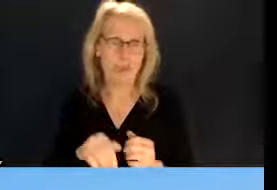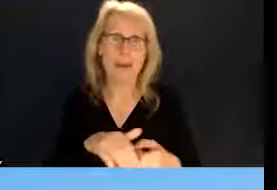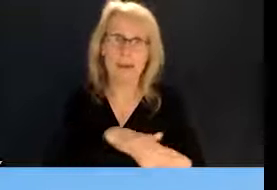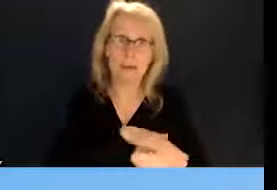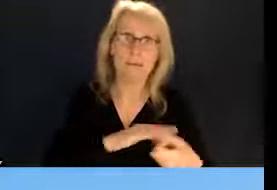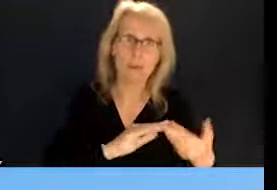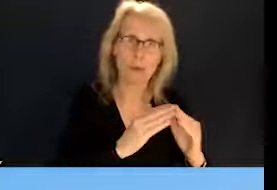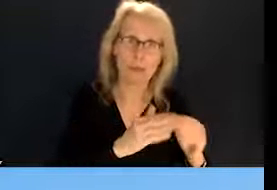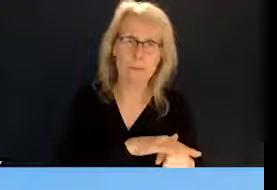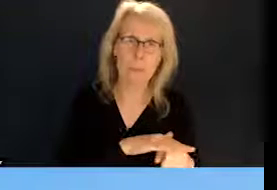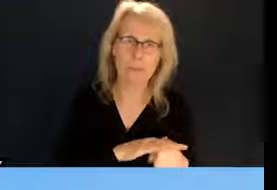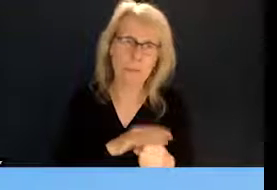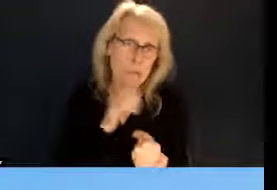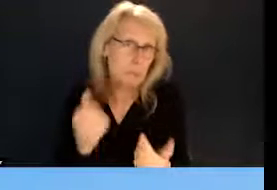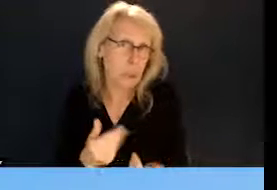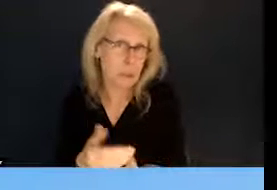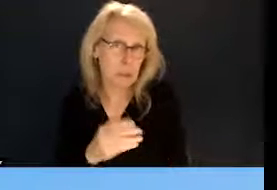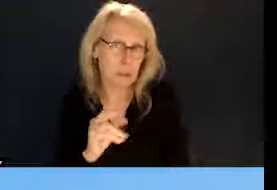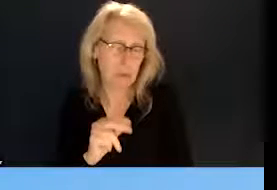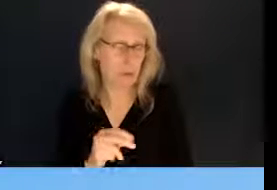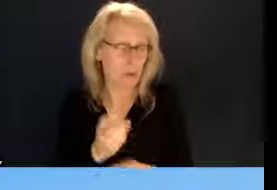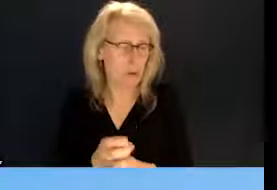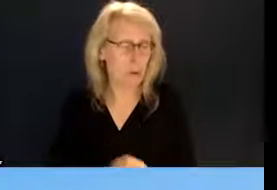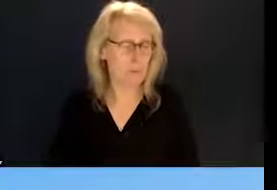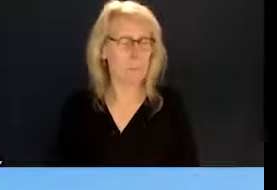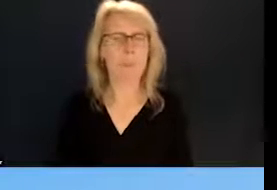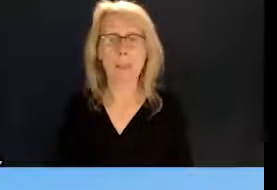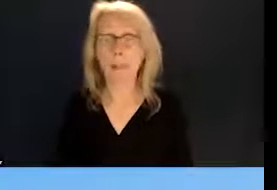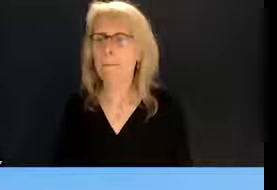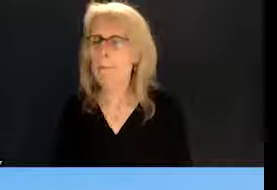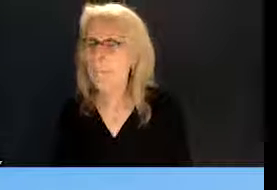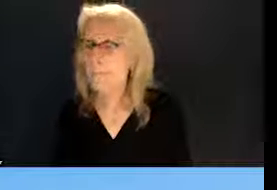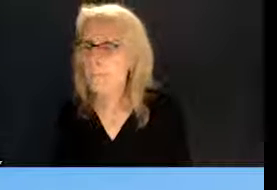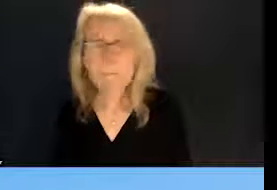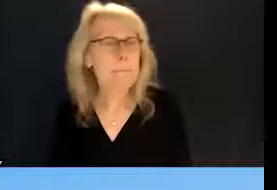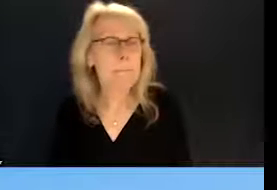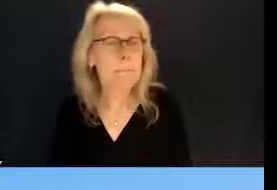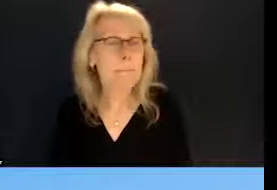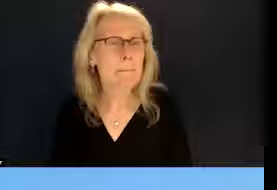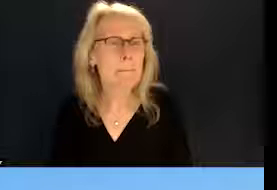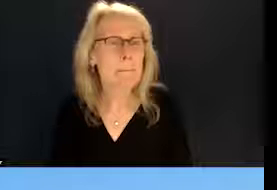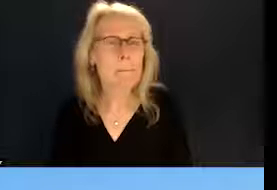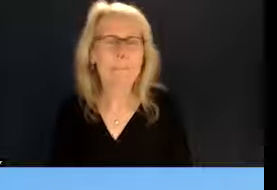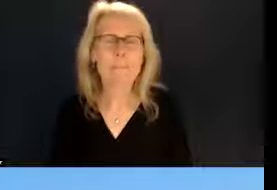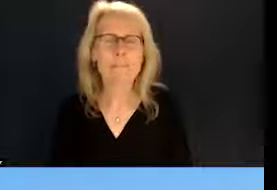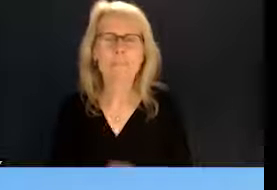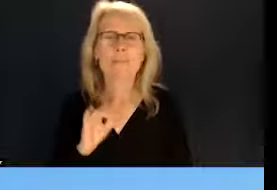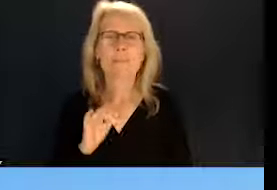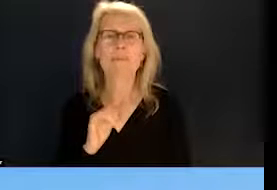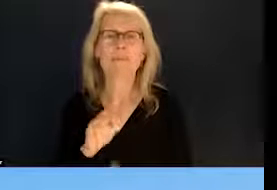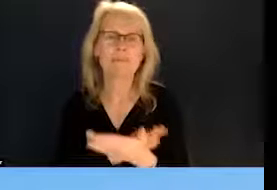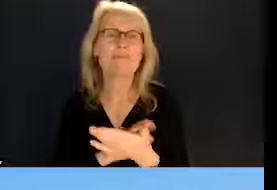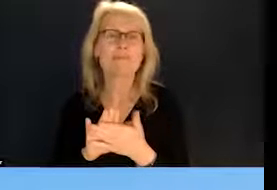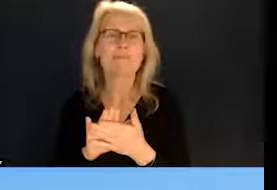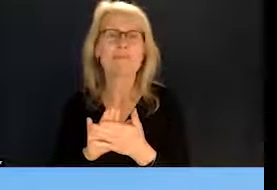hard. All right. That was great to hear. And speaking of